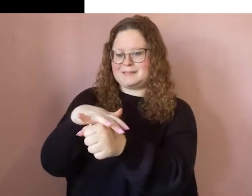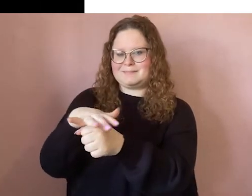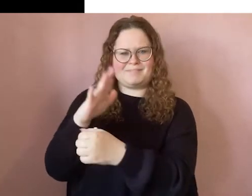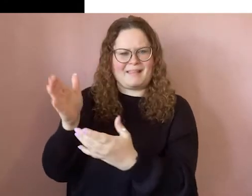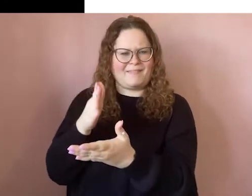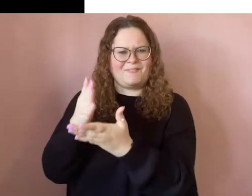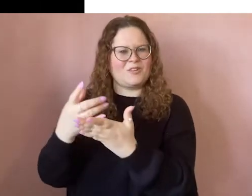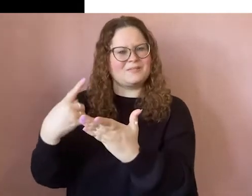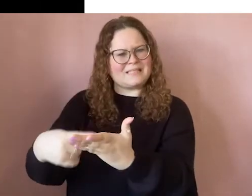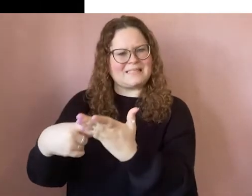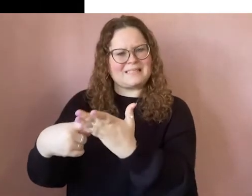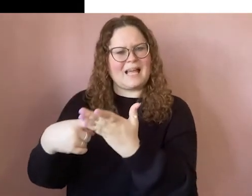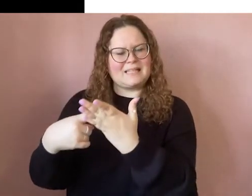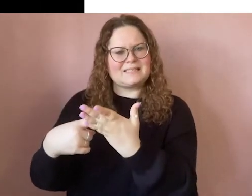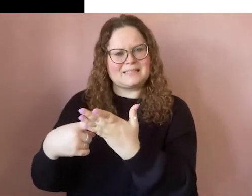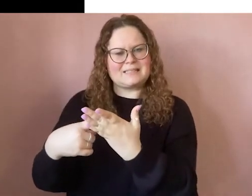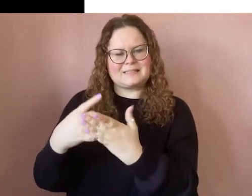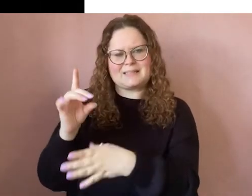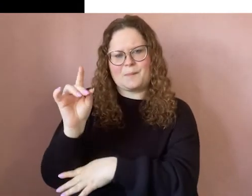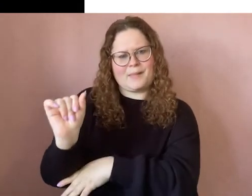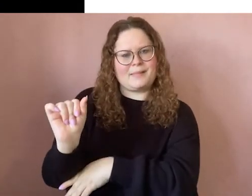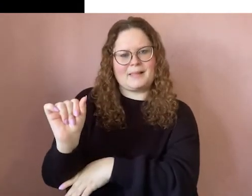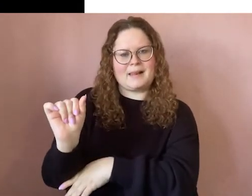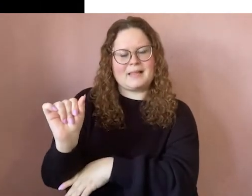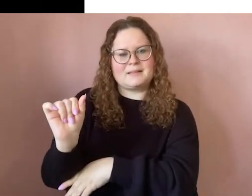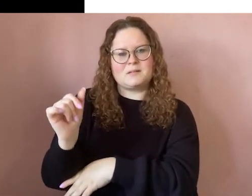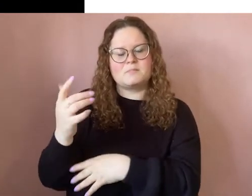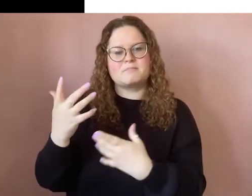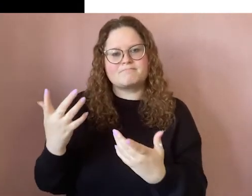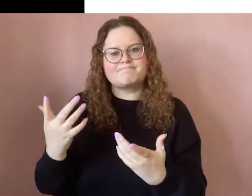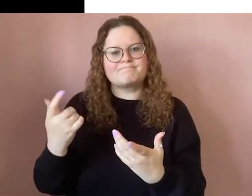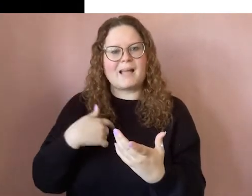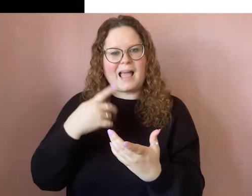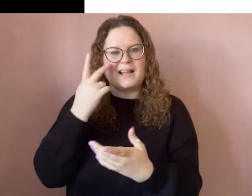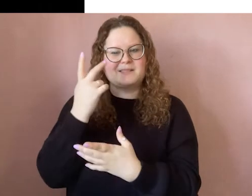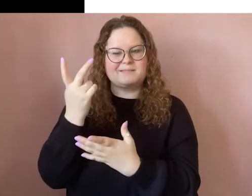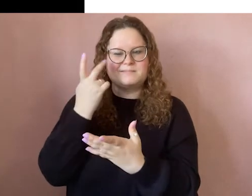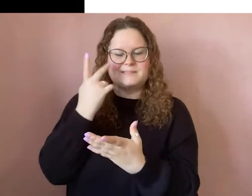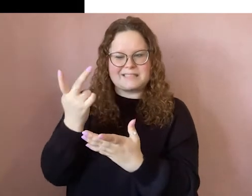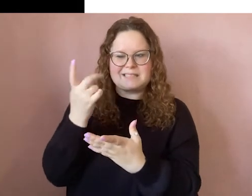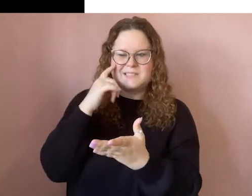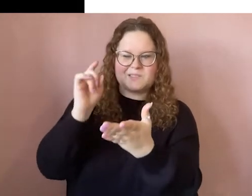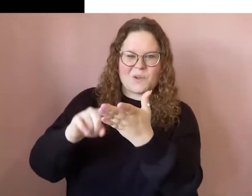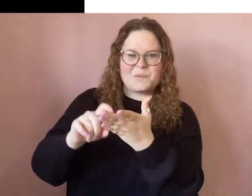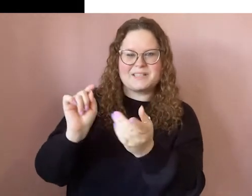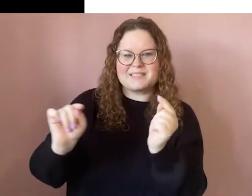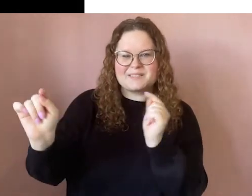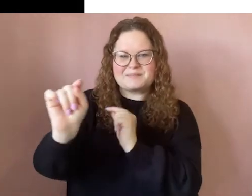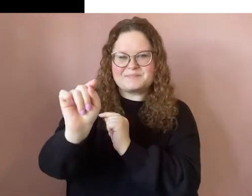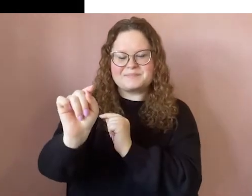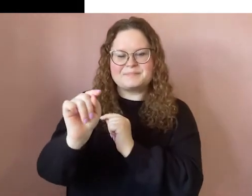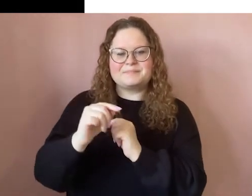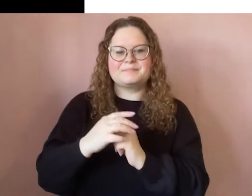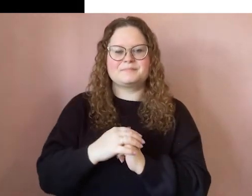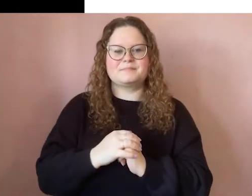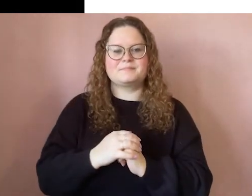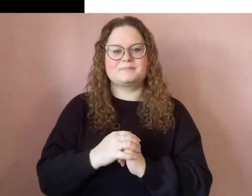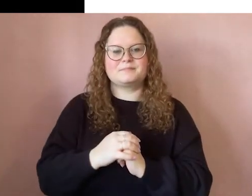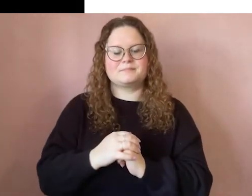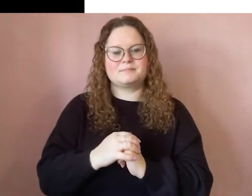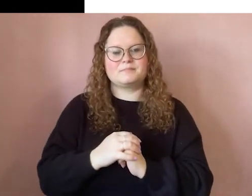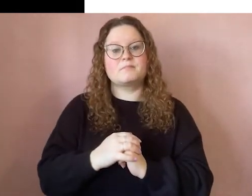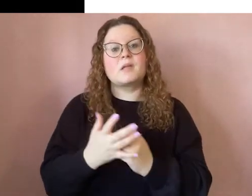very much. I really enjoy being here, even at long distance. Thank you. I'm back. I hope you can see and hear me, Bill, because